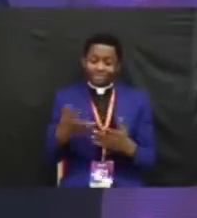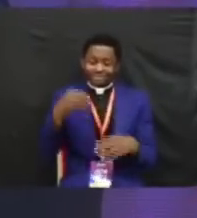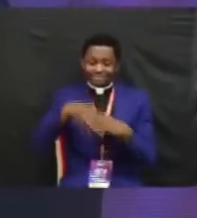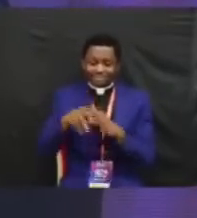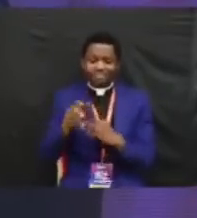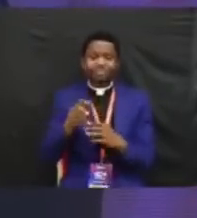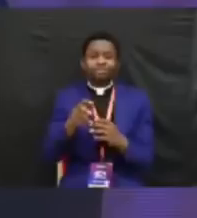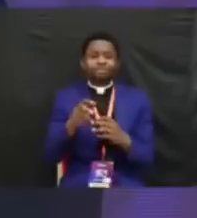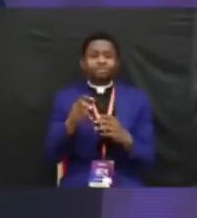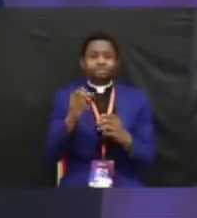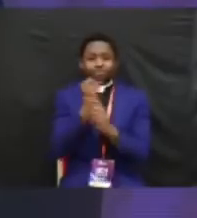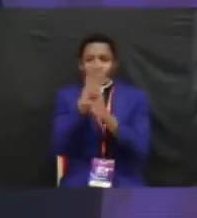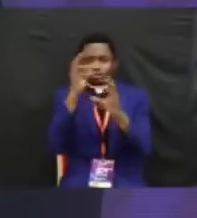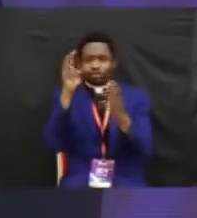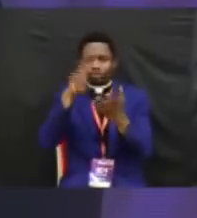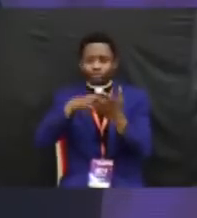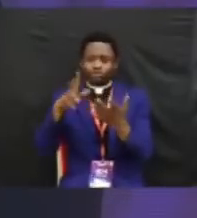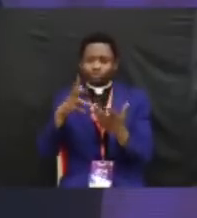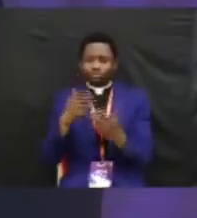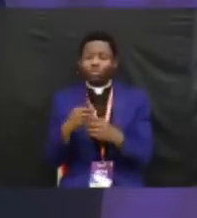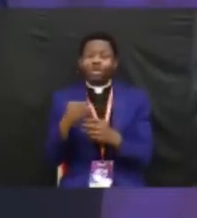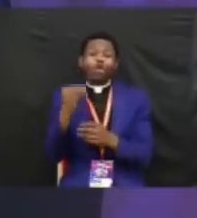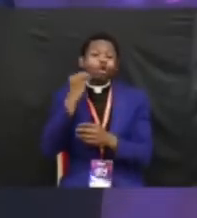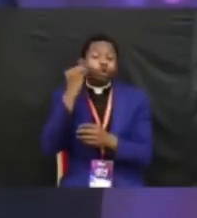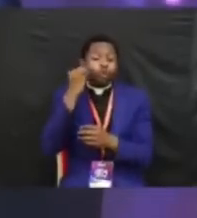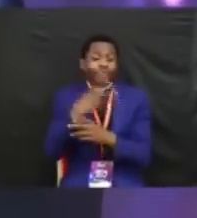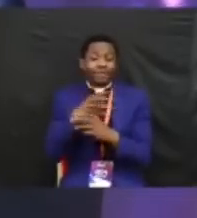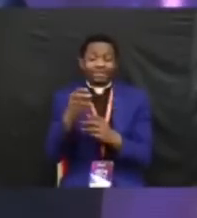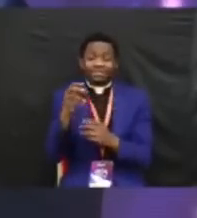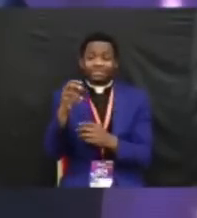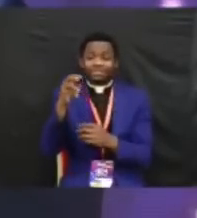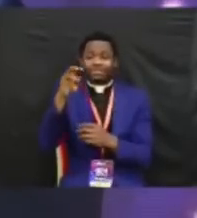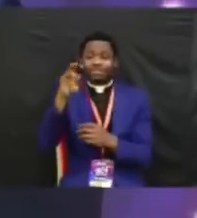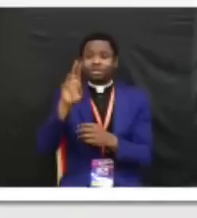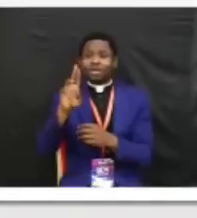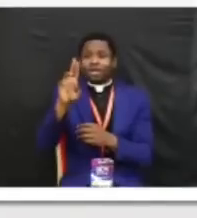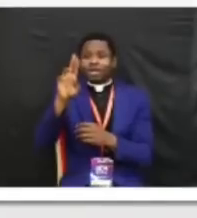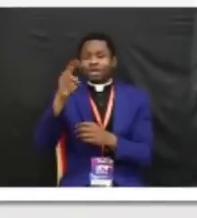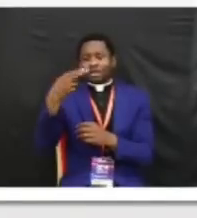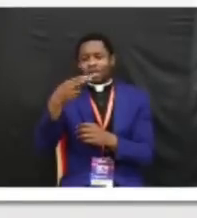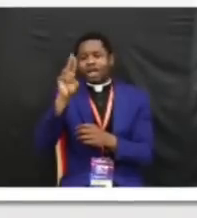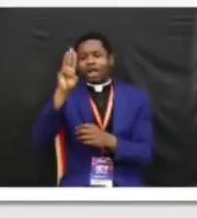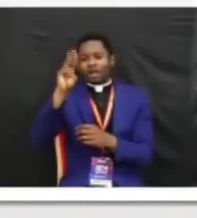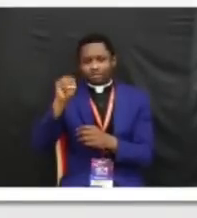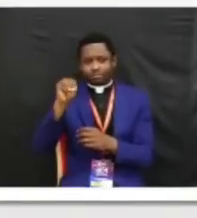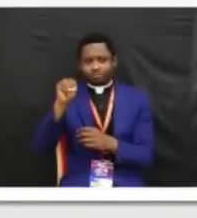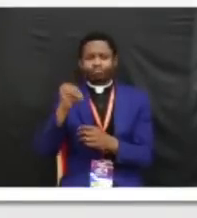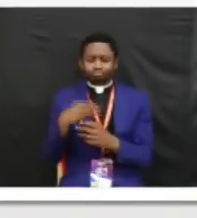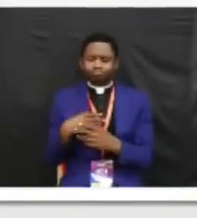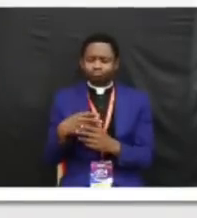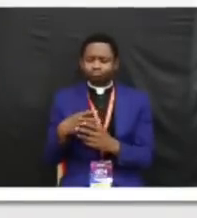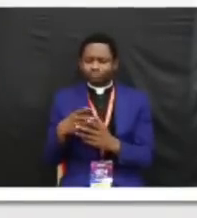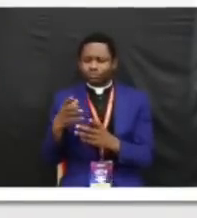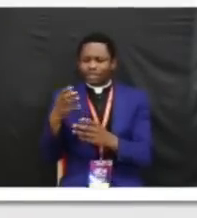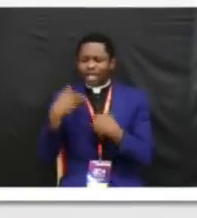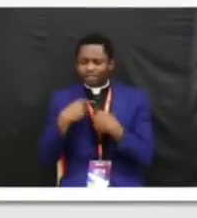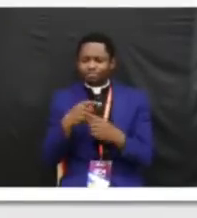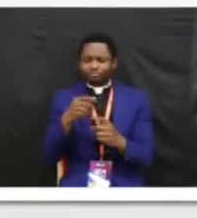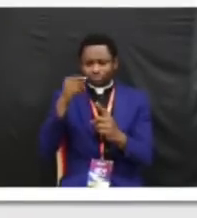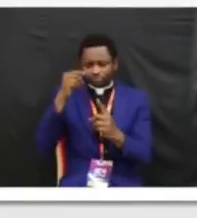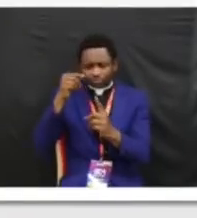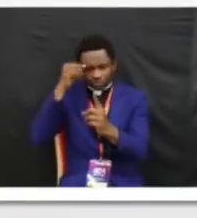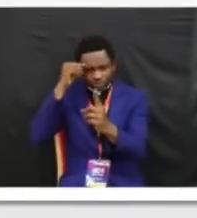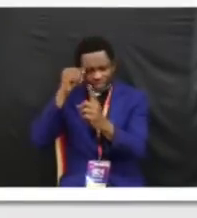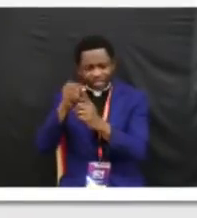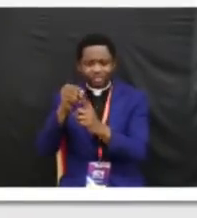the home and urban missions. The home and neighbor missions carried out targeted outreaches which yielded